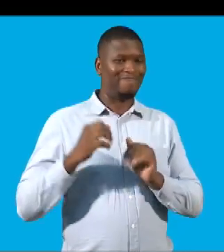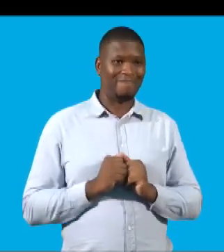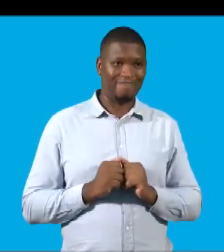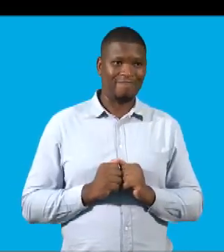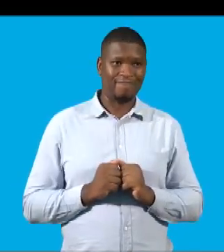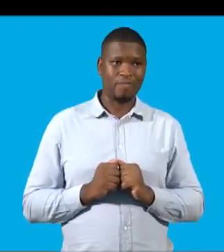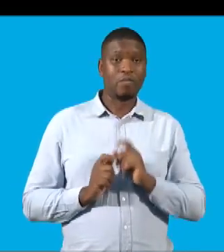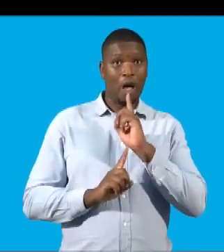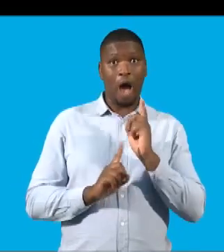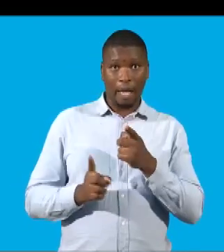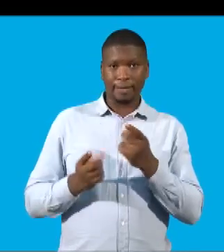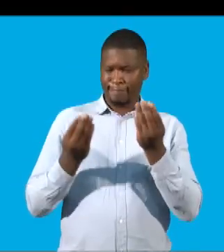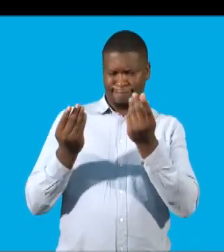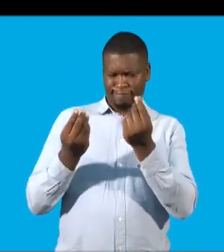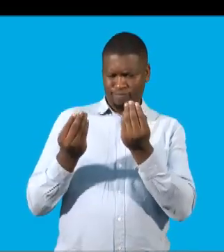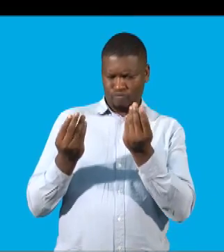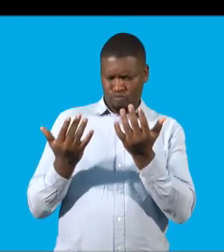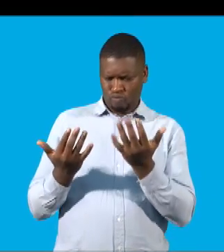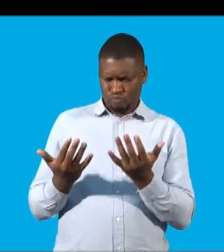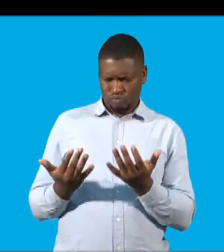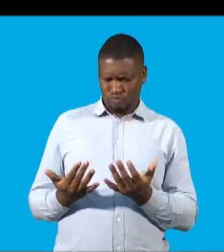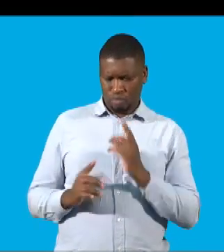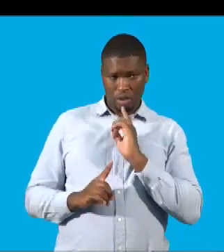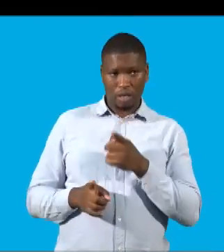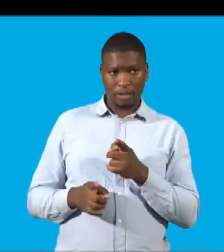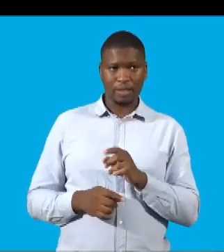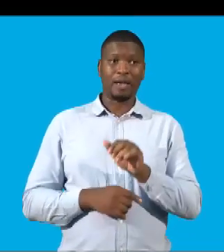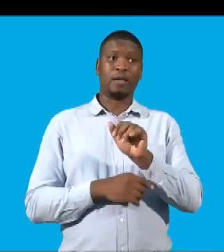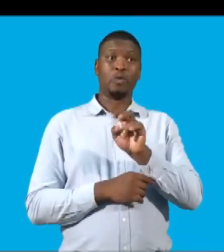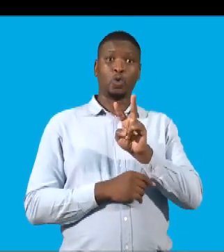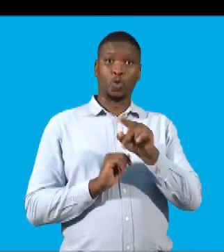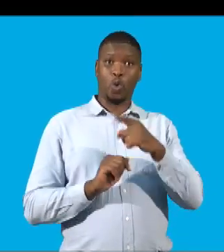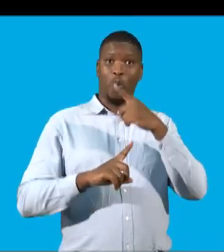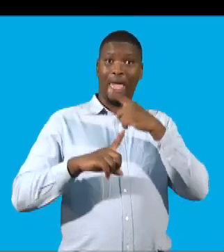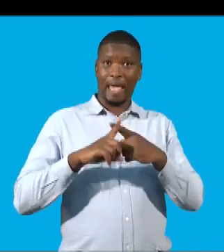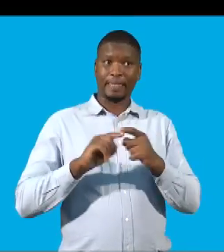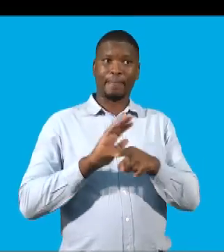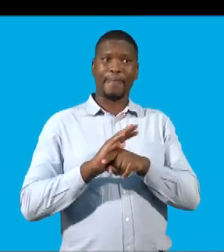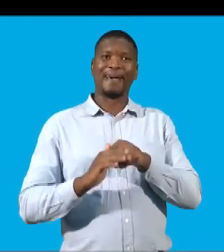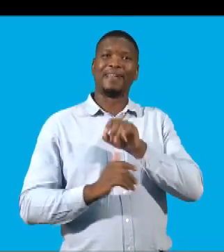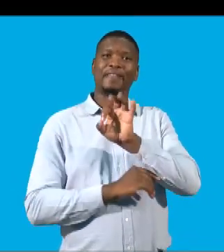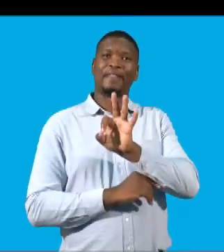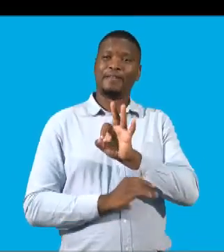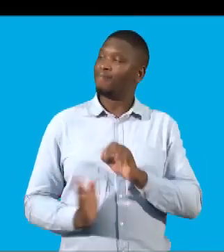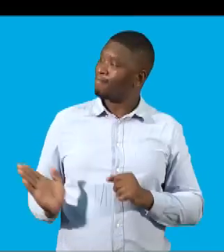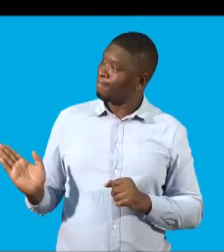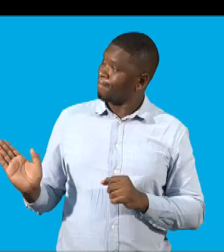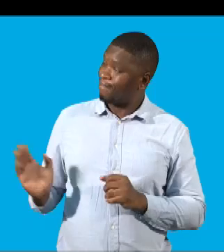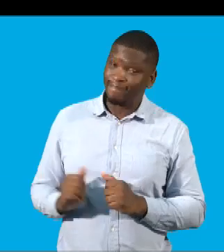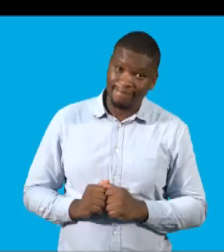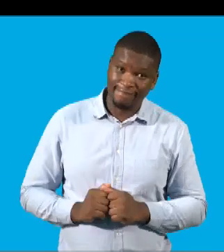is going to give us, if you divide that correctly, a 2x minus 3. And that is